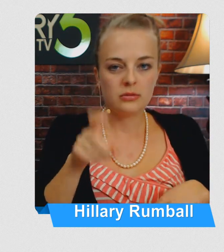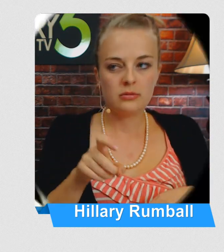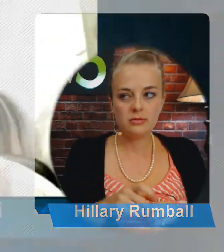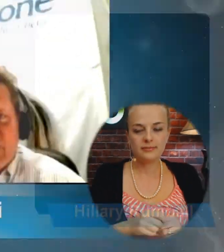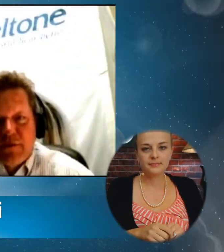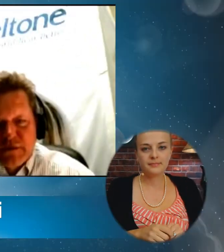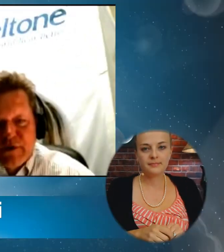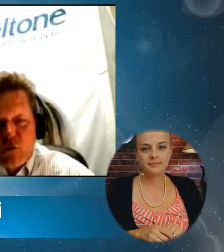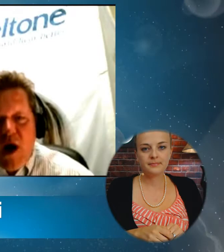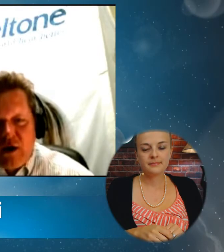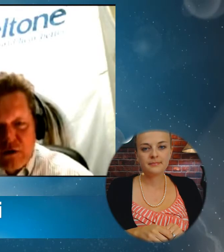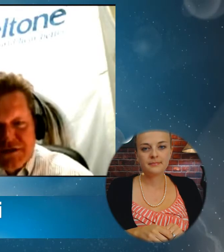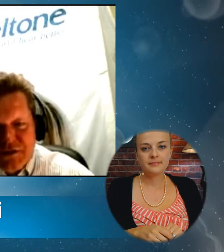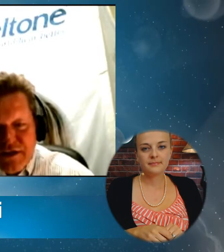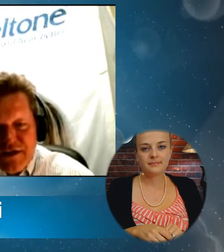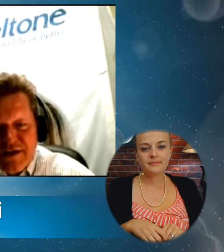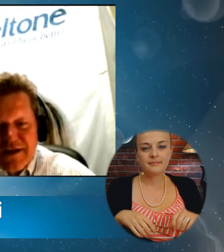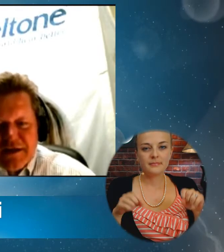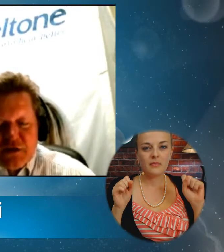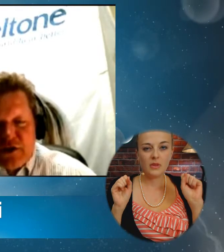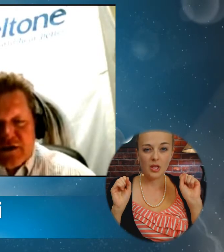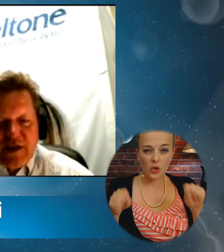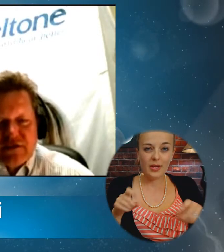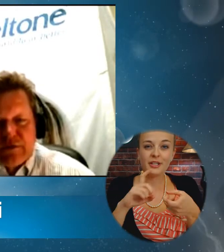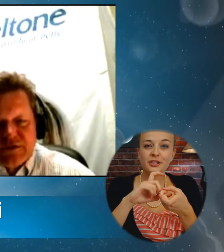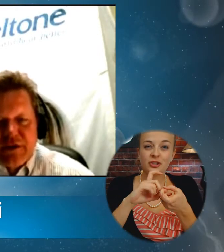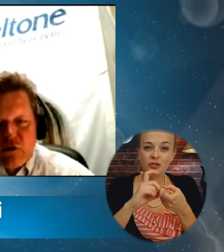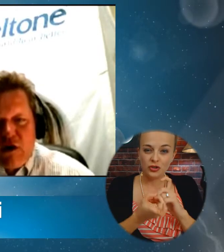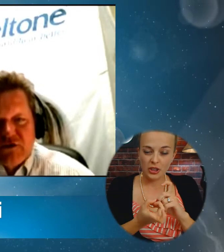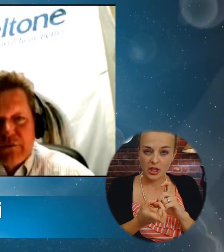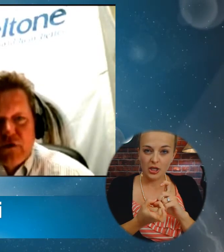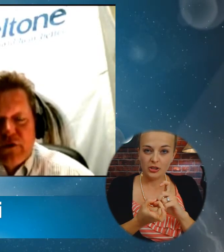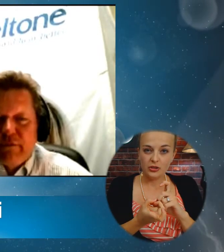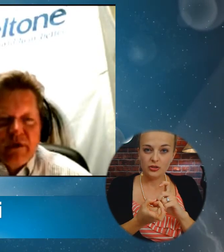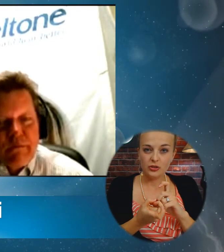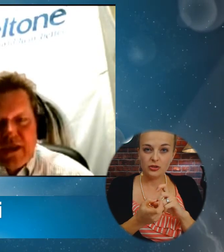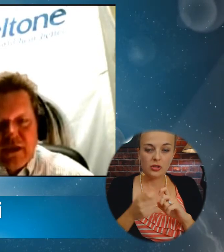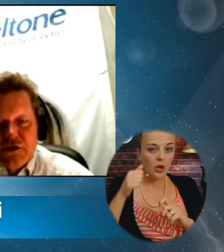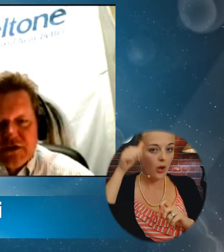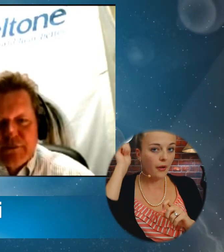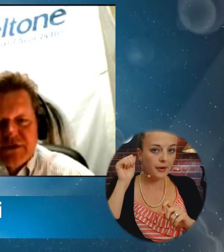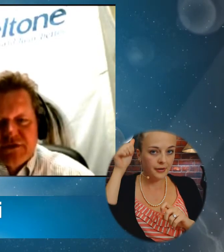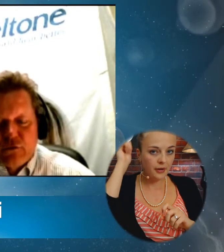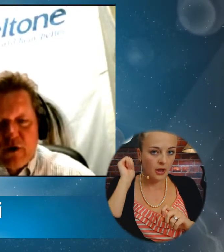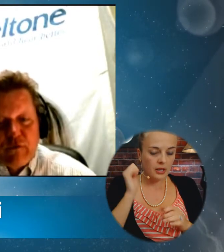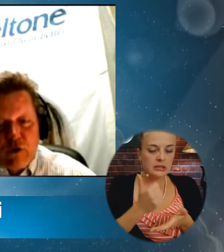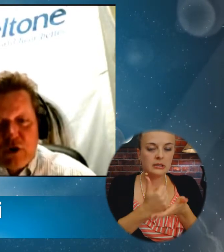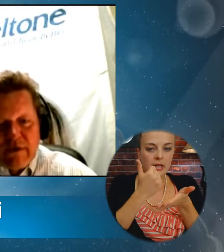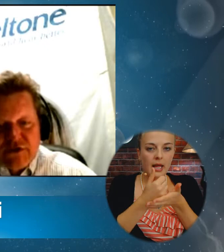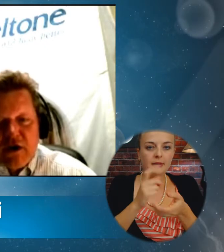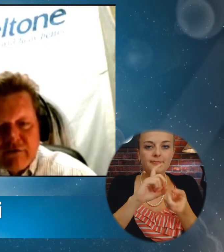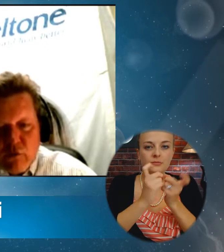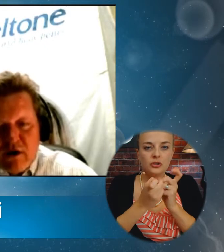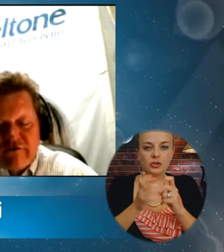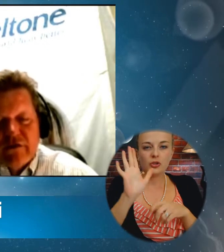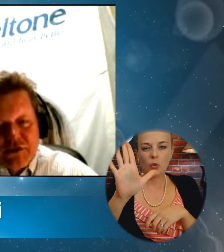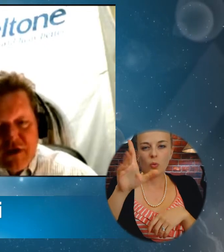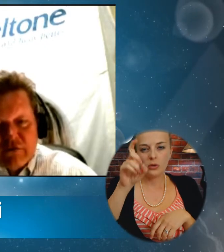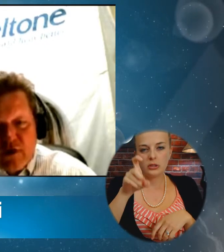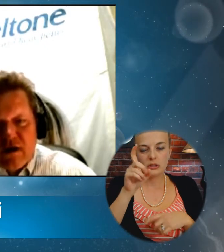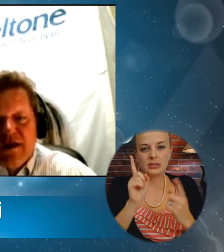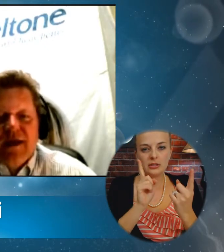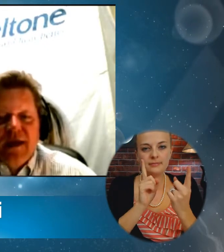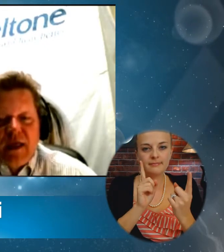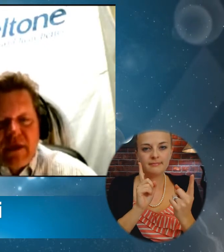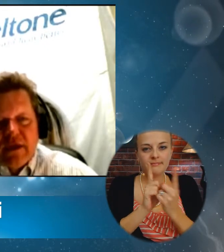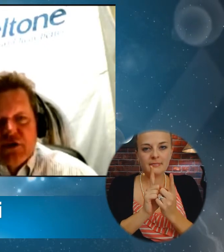you can actually program the hearing instrument wirelessly. So you can actually have someone sitting across from you and you'd be making adjustments through our programming software or